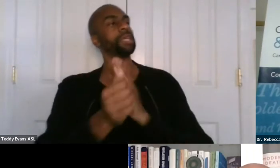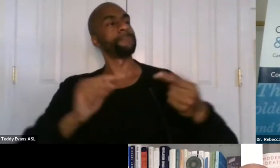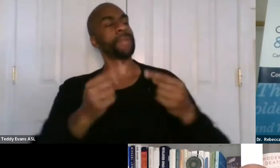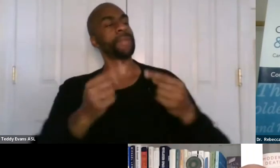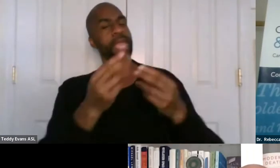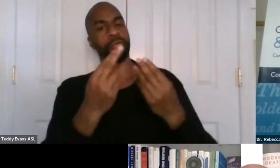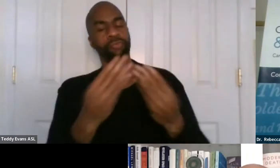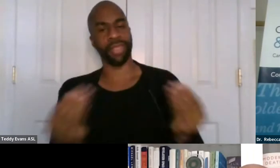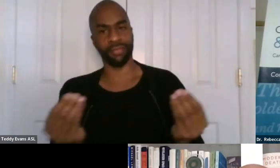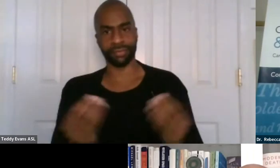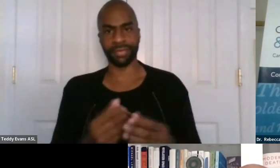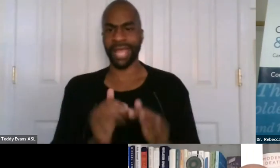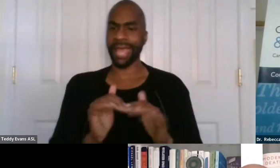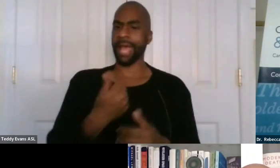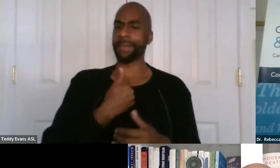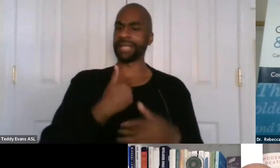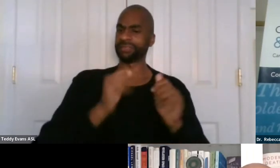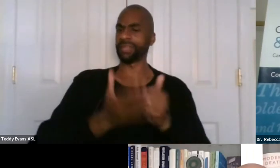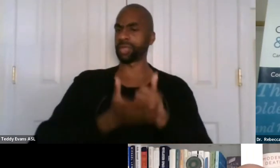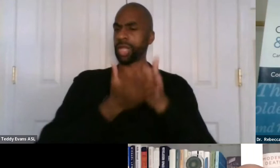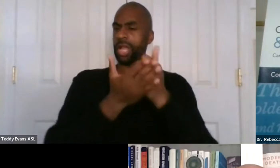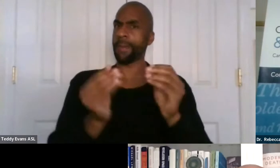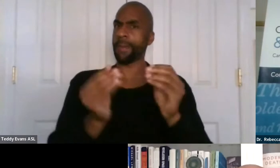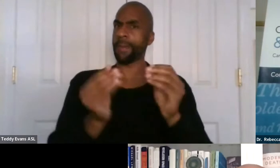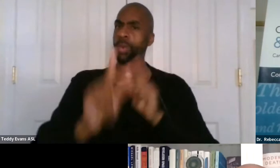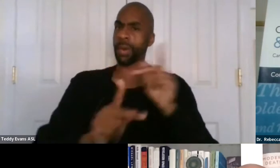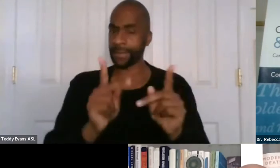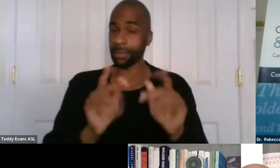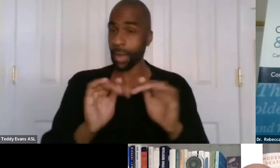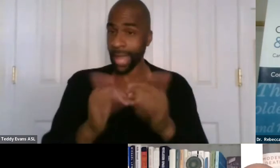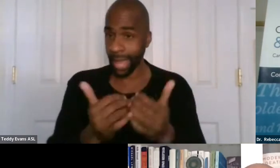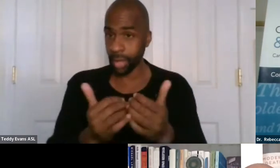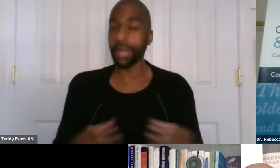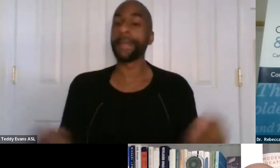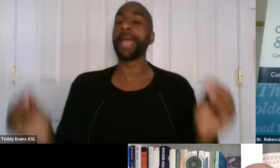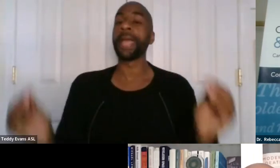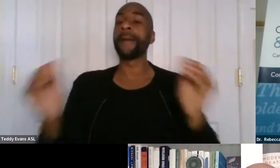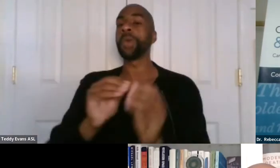more effective at helping people in pain? It is to be more empathetic and to be kinder, because